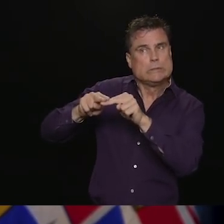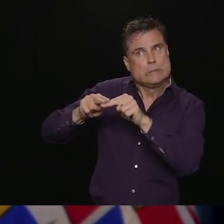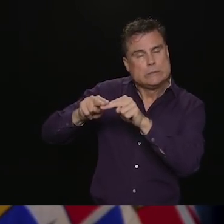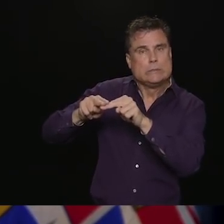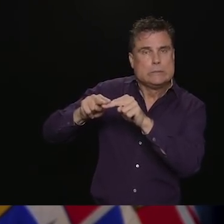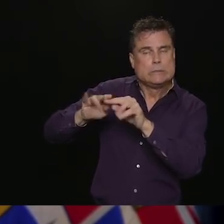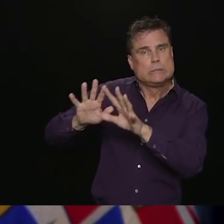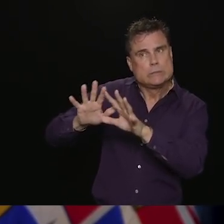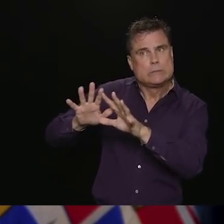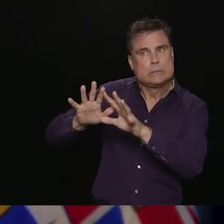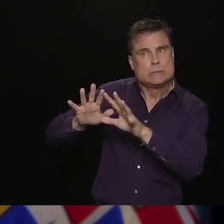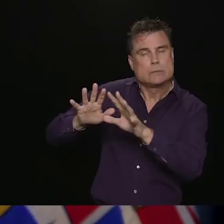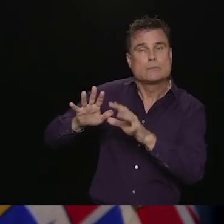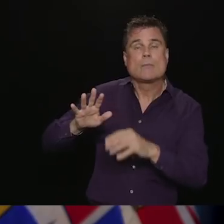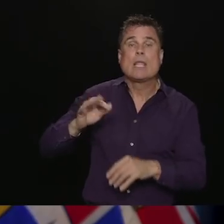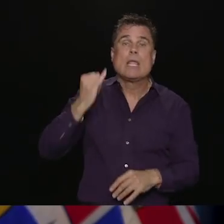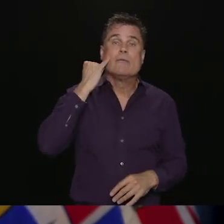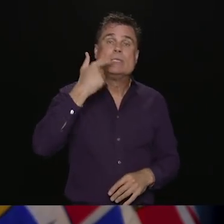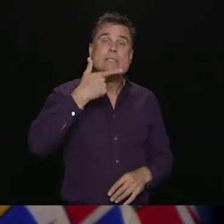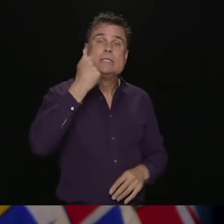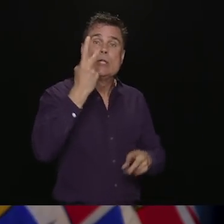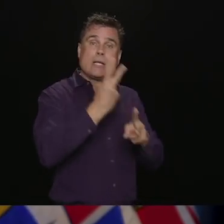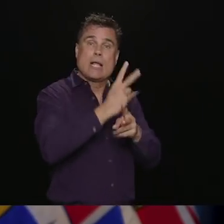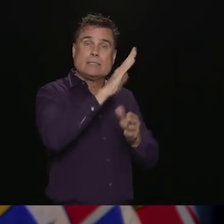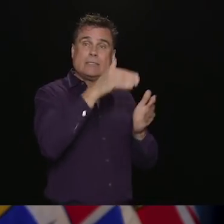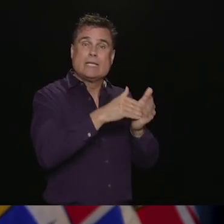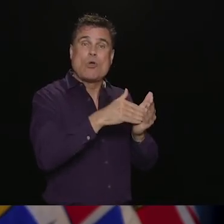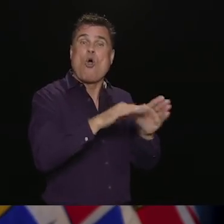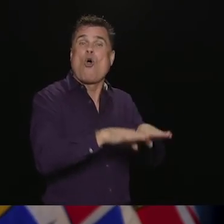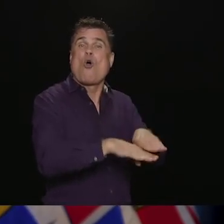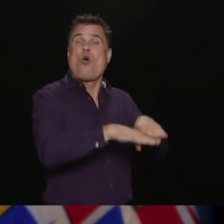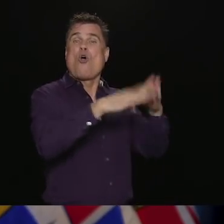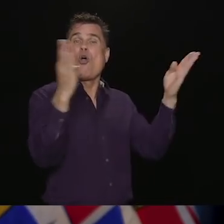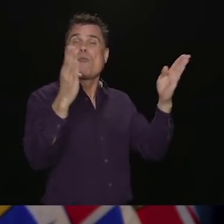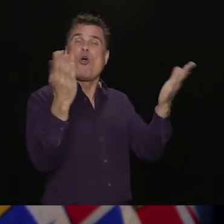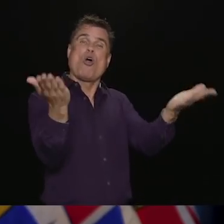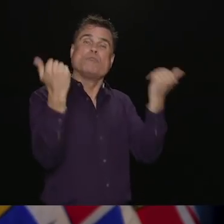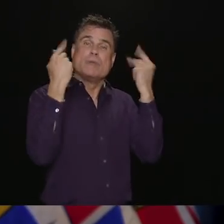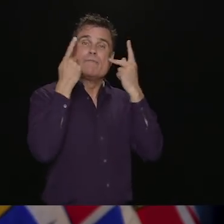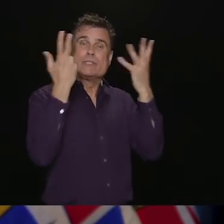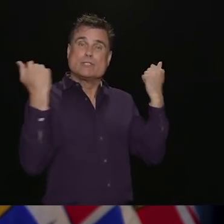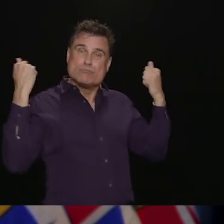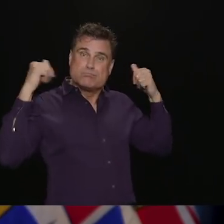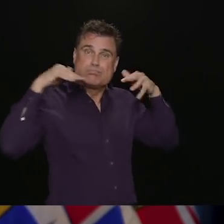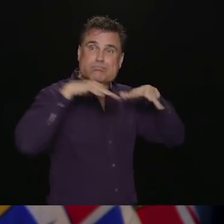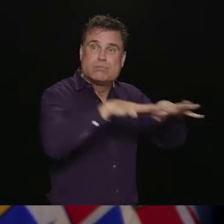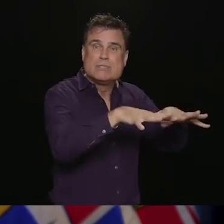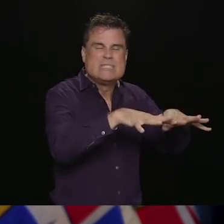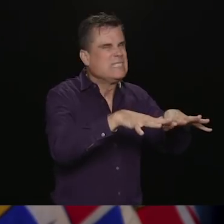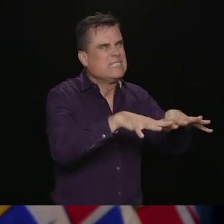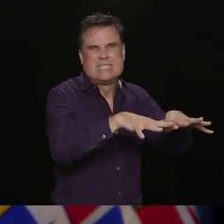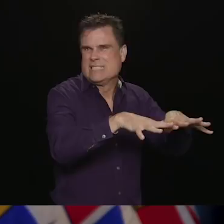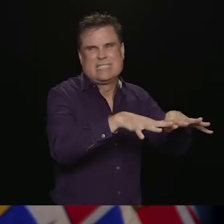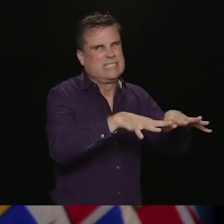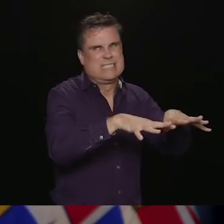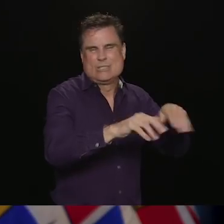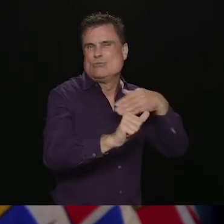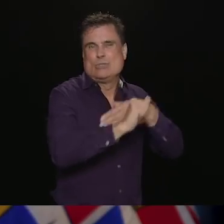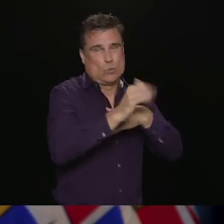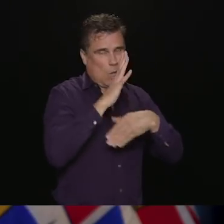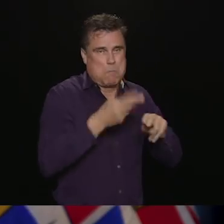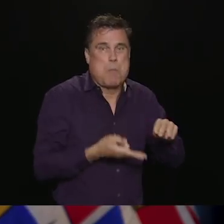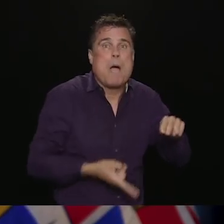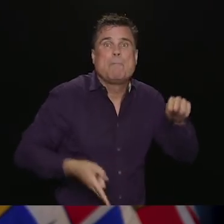homes, the risk again goes up, that somebody will inadvertently introduce the virus into that care setting.